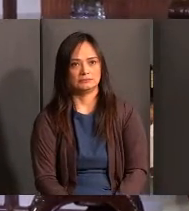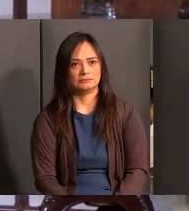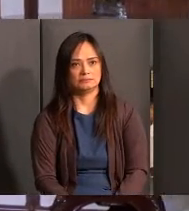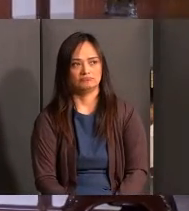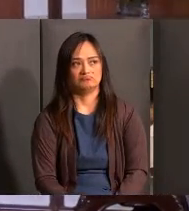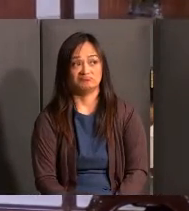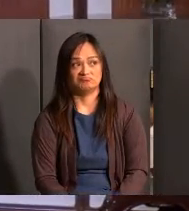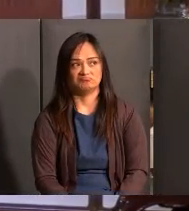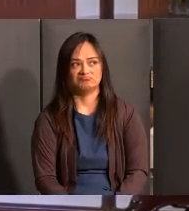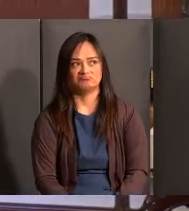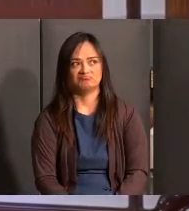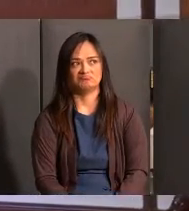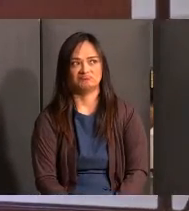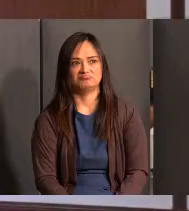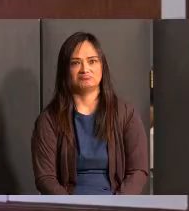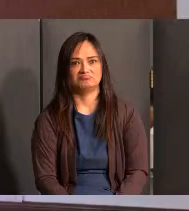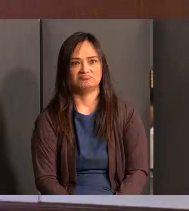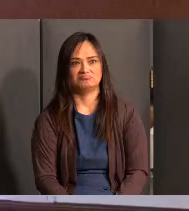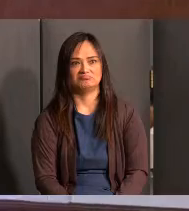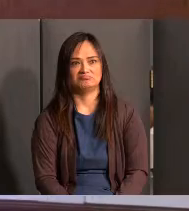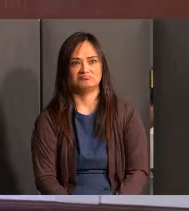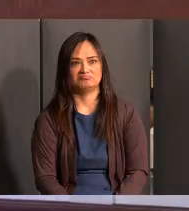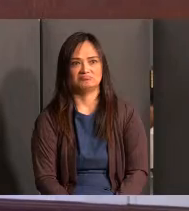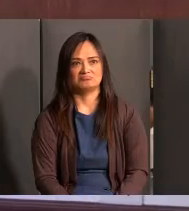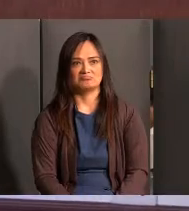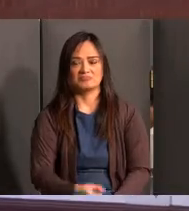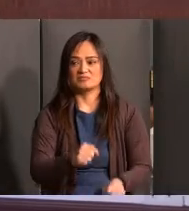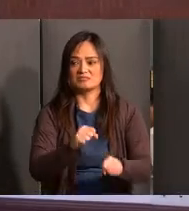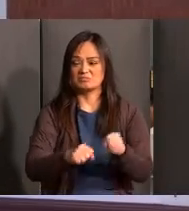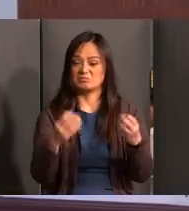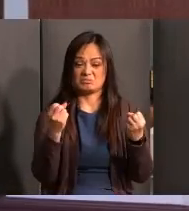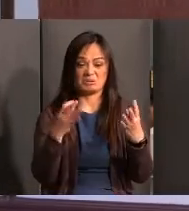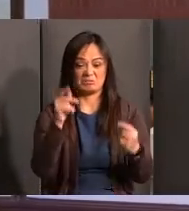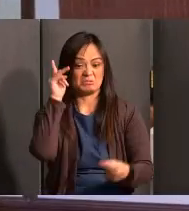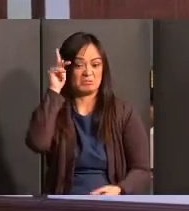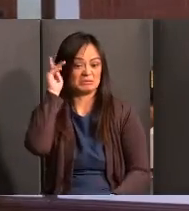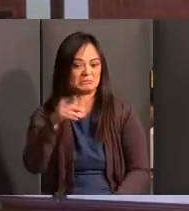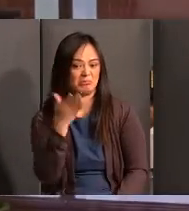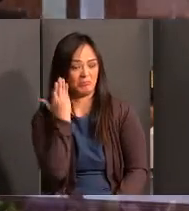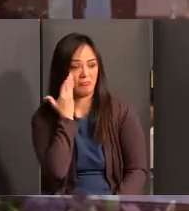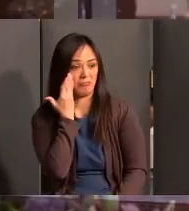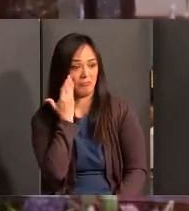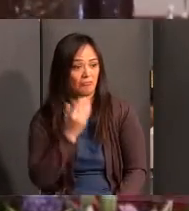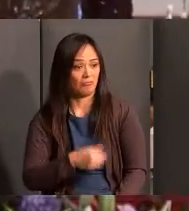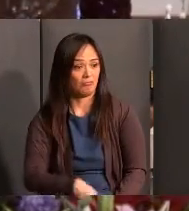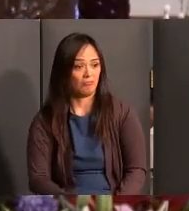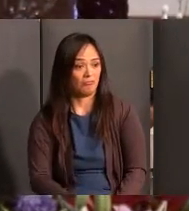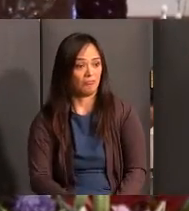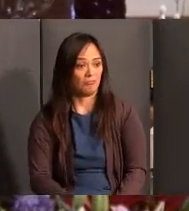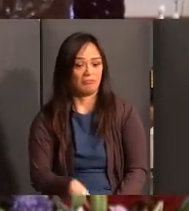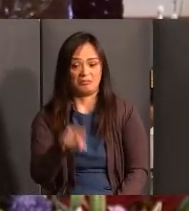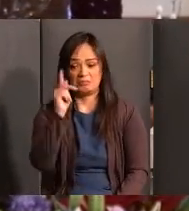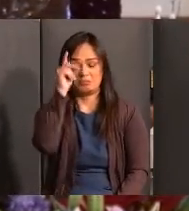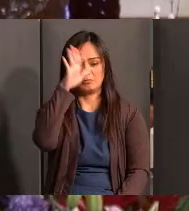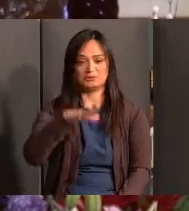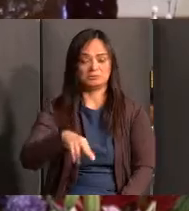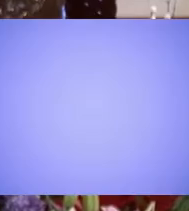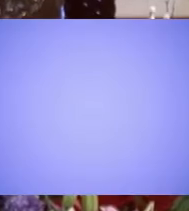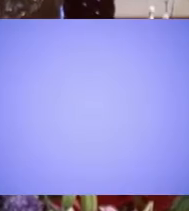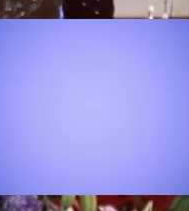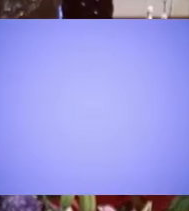Oh, yes. Eh, ang daming nagpapastor-pasturan eh. Nakatayo lang sa likod ng pulpito.